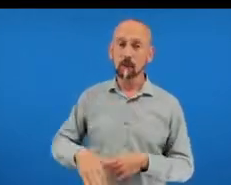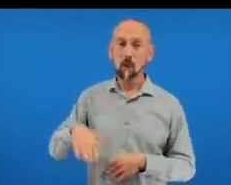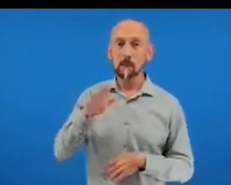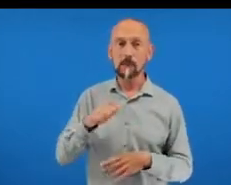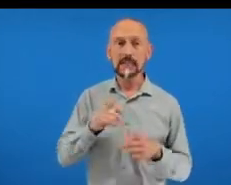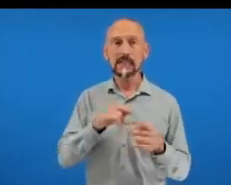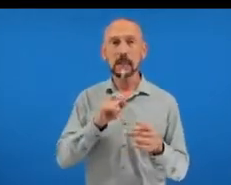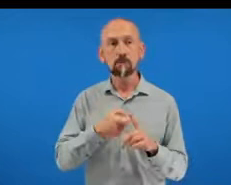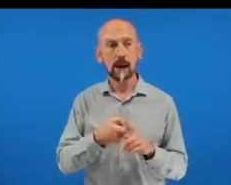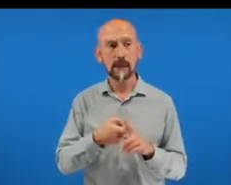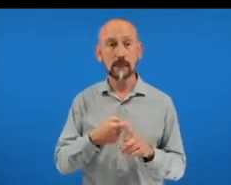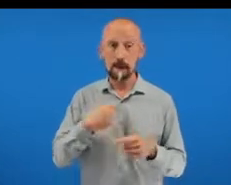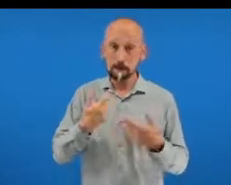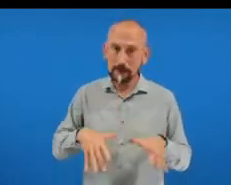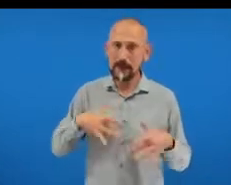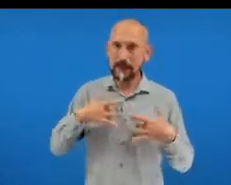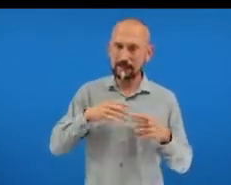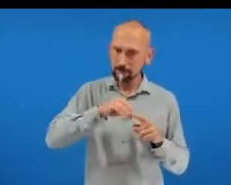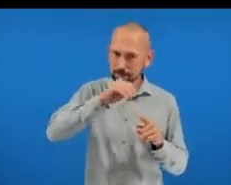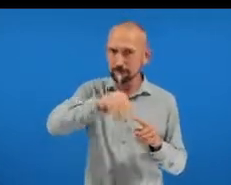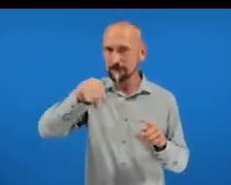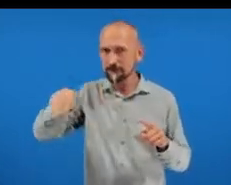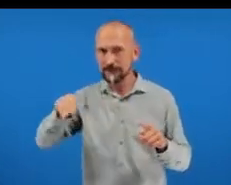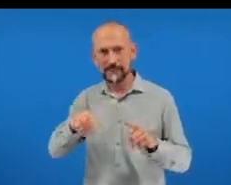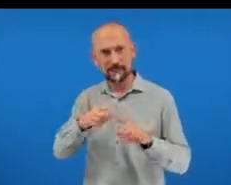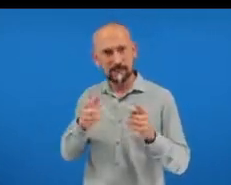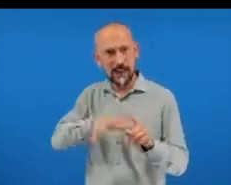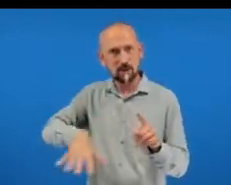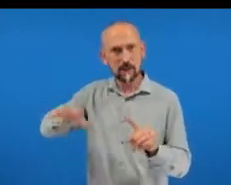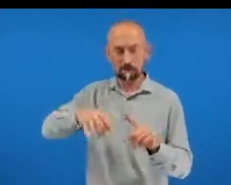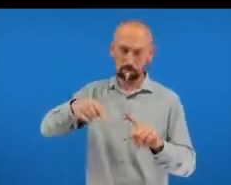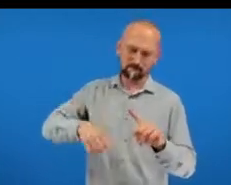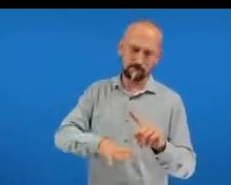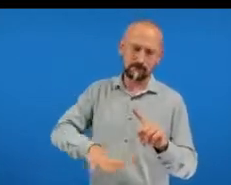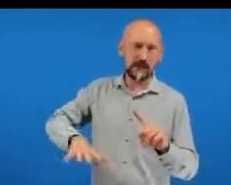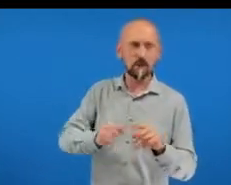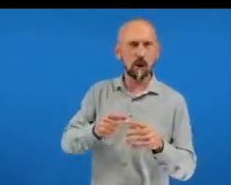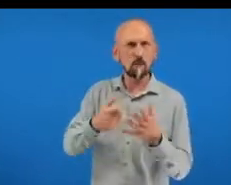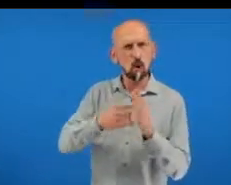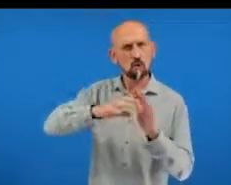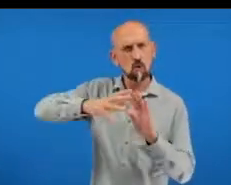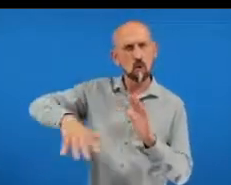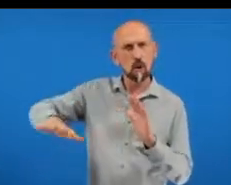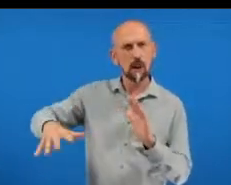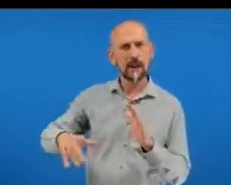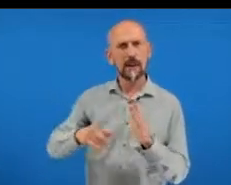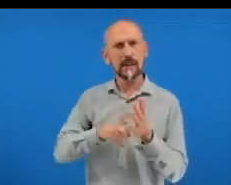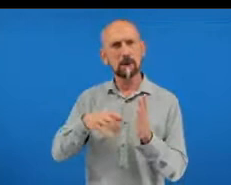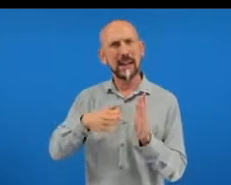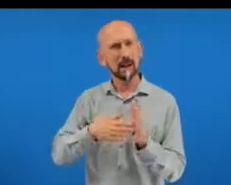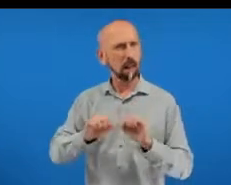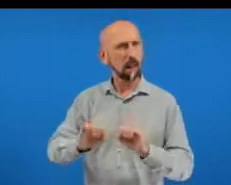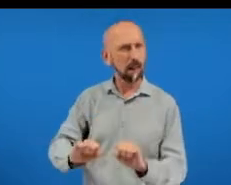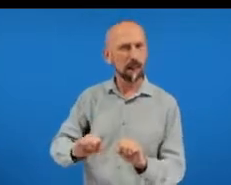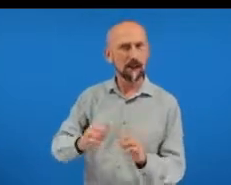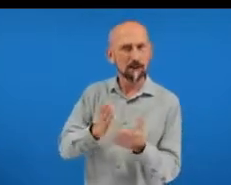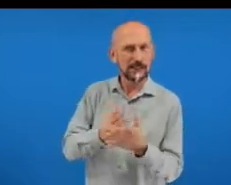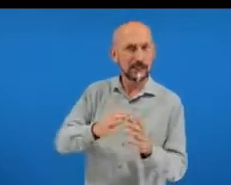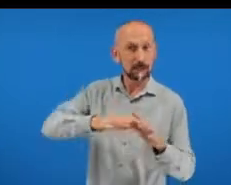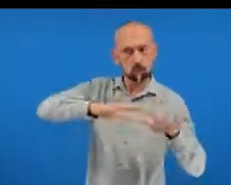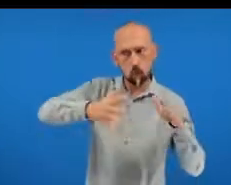the constituency as well, down in the rural area towards Lesmahagow. So I have a very key